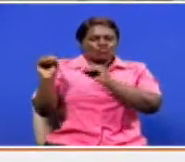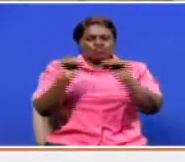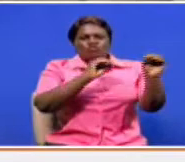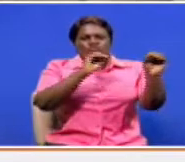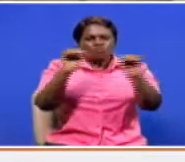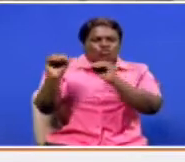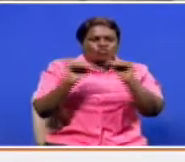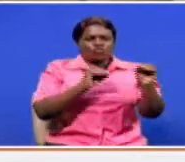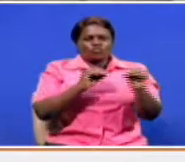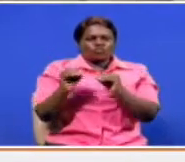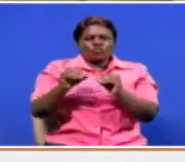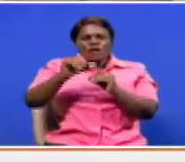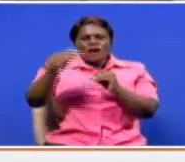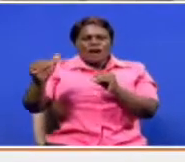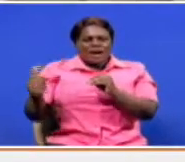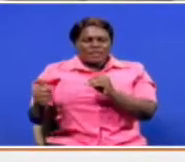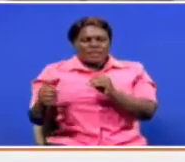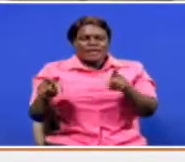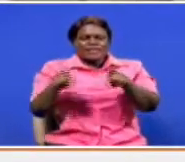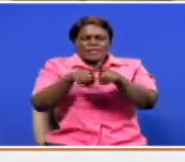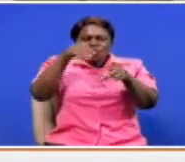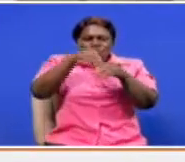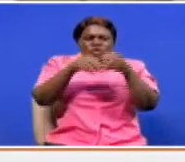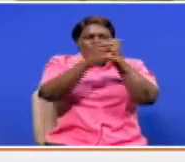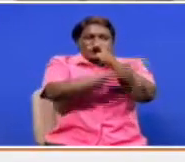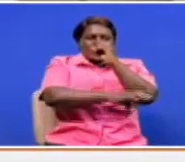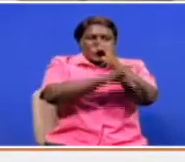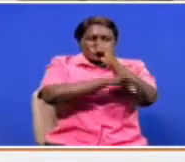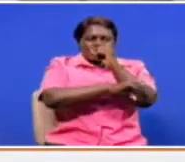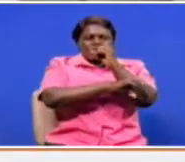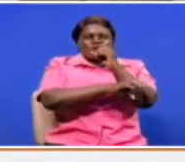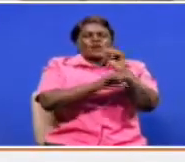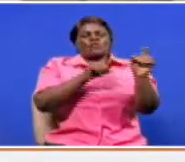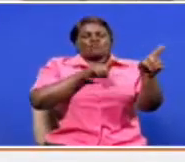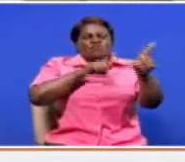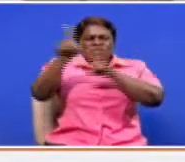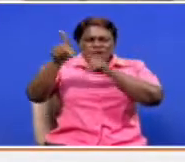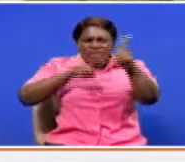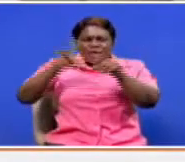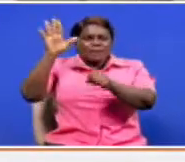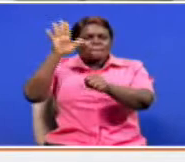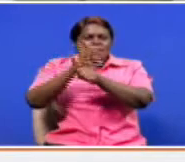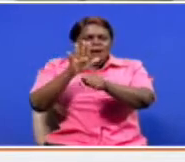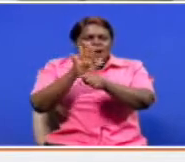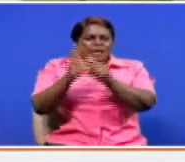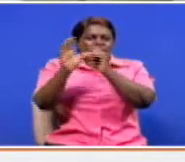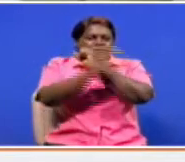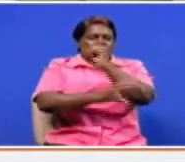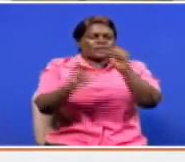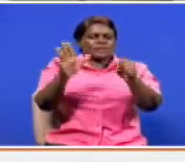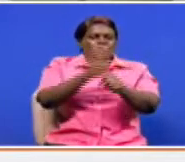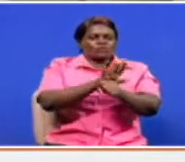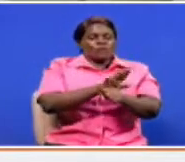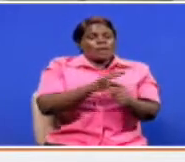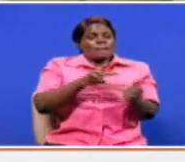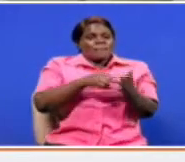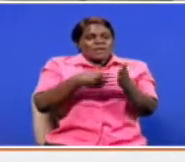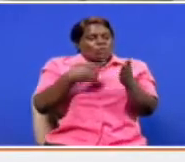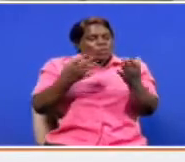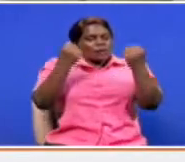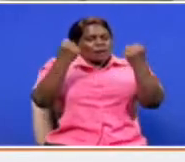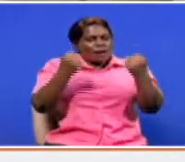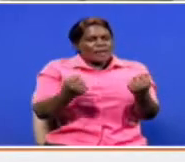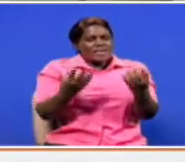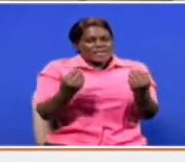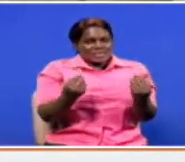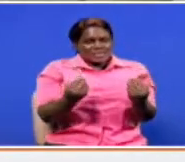parts of the world to others. And even within our own context, there is a lot of travel across the country. And so it becomes very easy